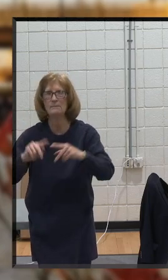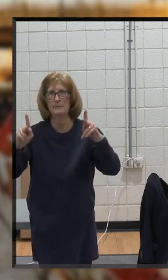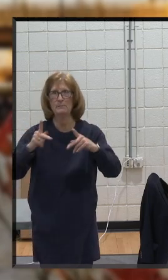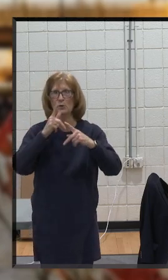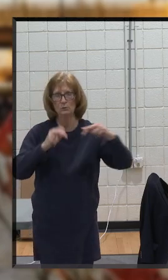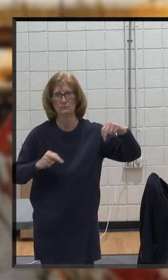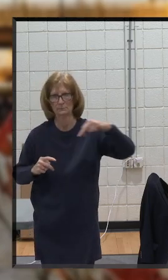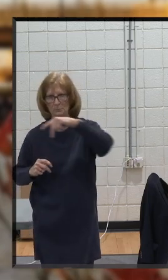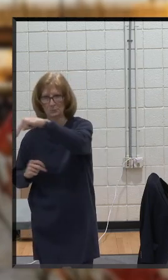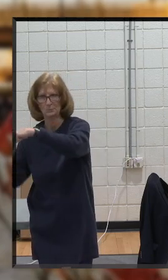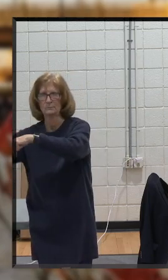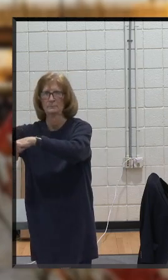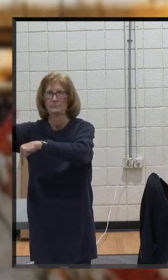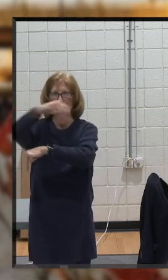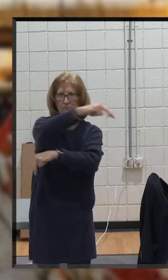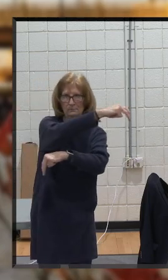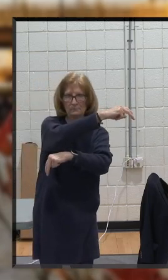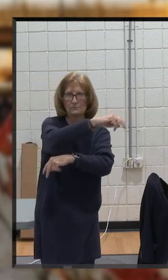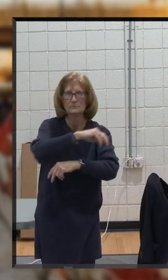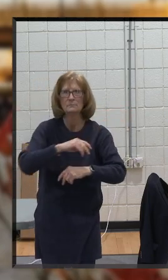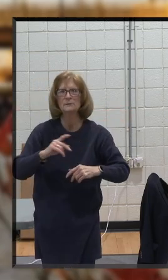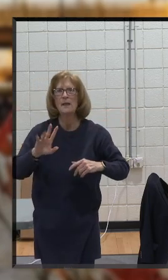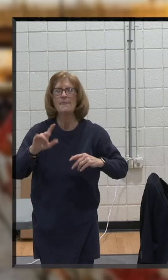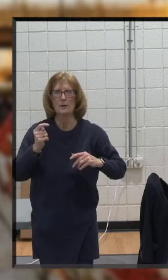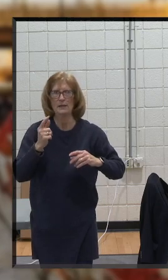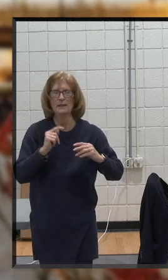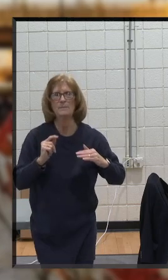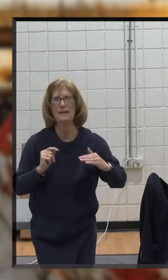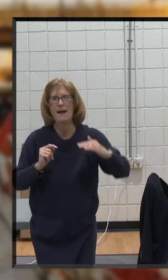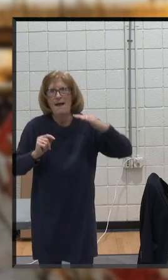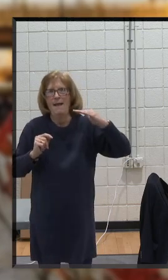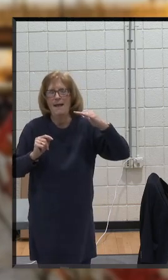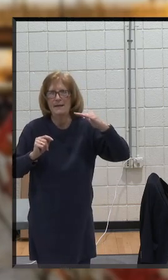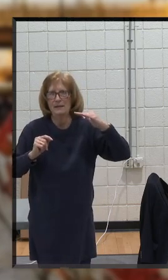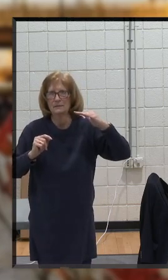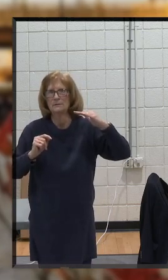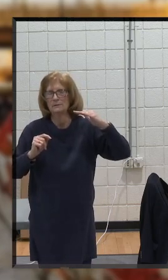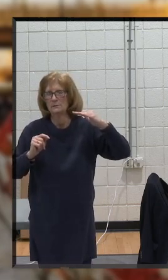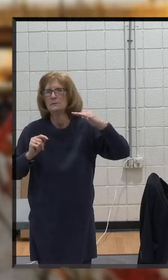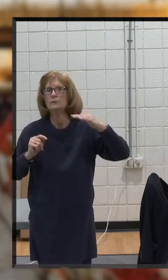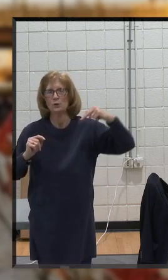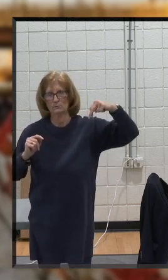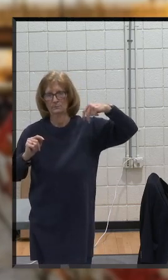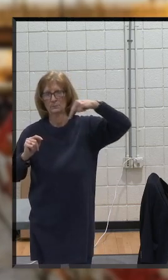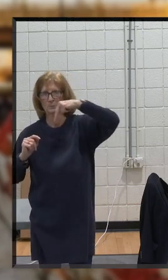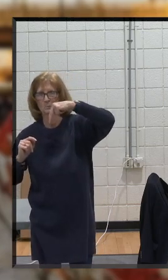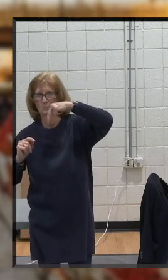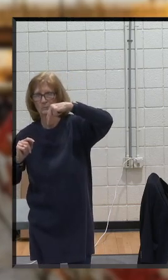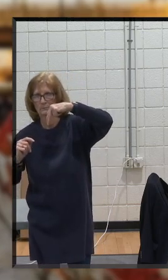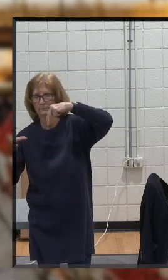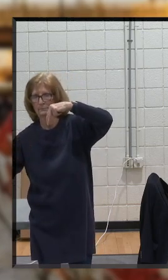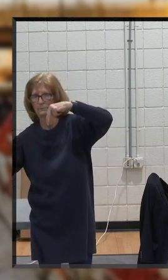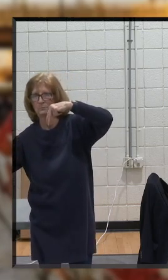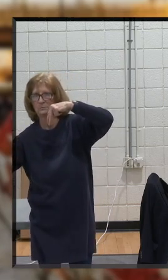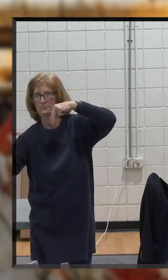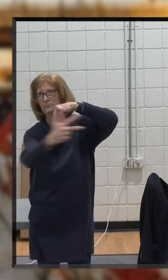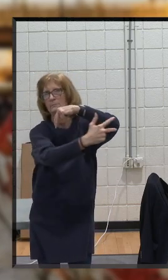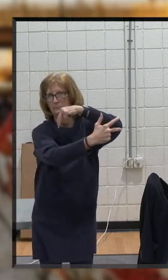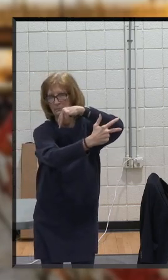have 2 sidewalks which are up a bit higher than the roadway and kind of tucked behind the concrete barriers you can see